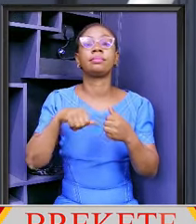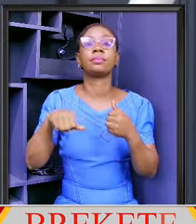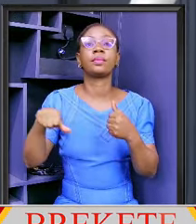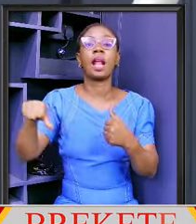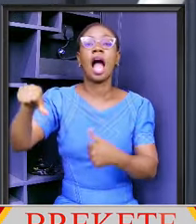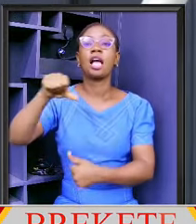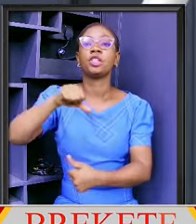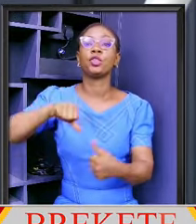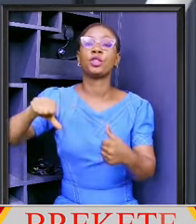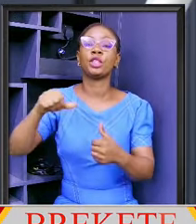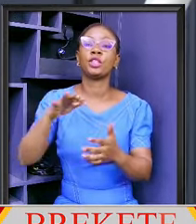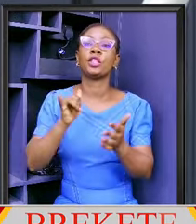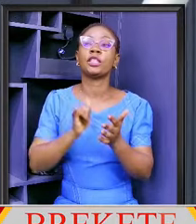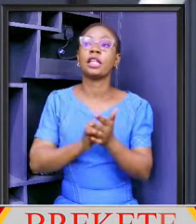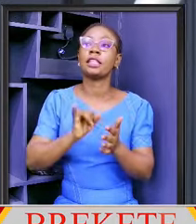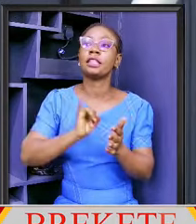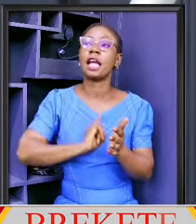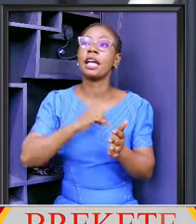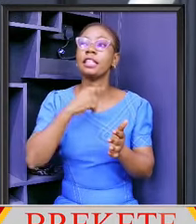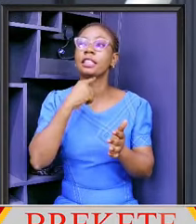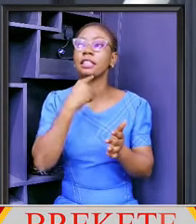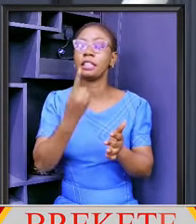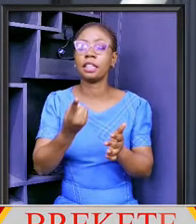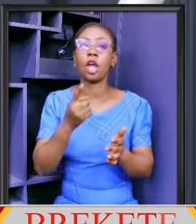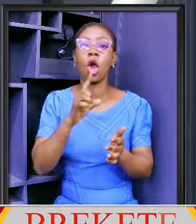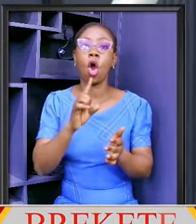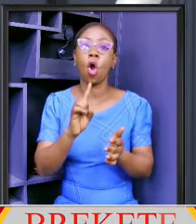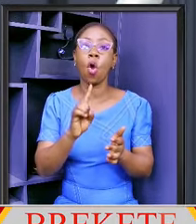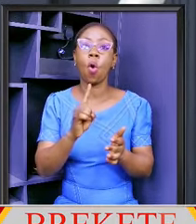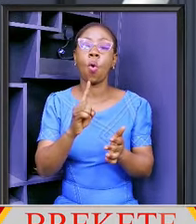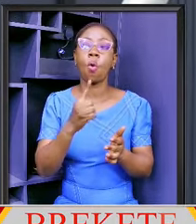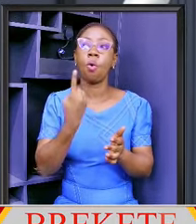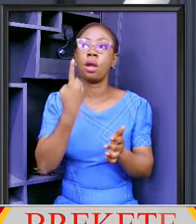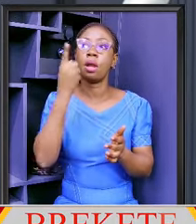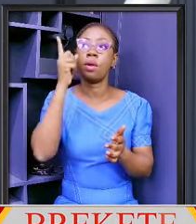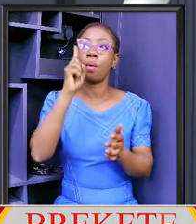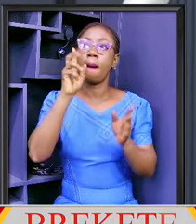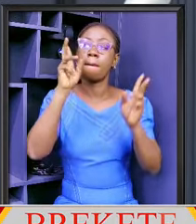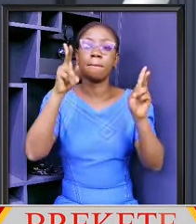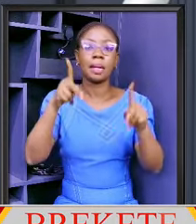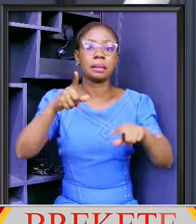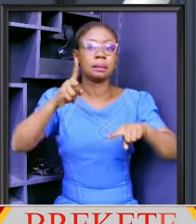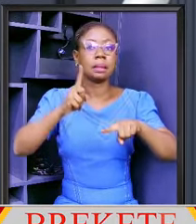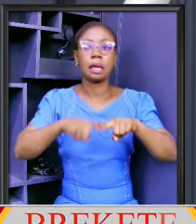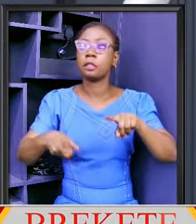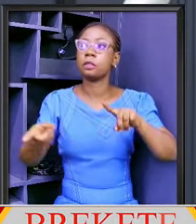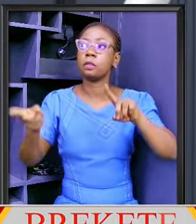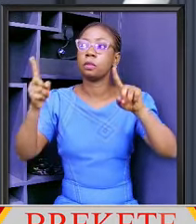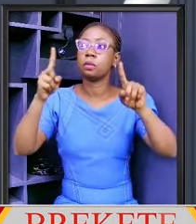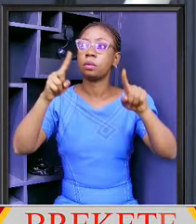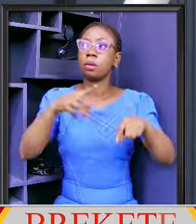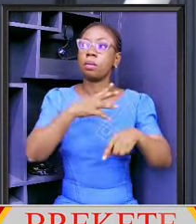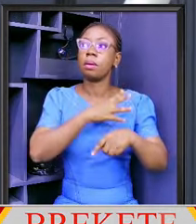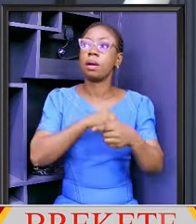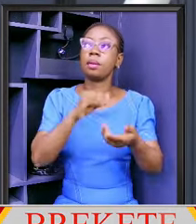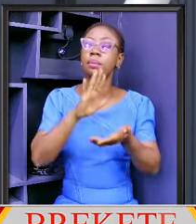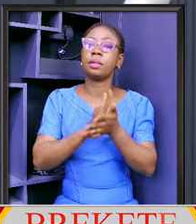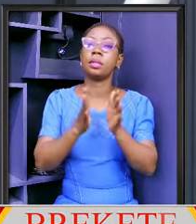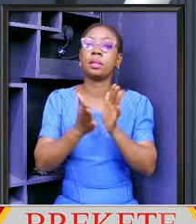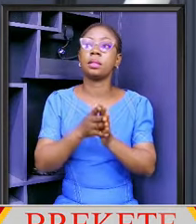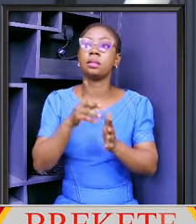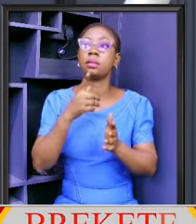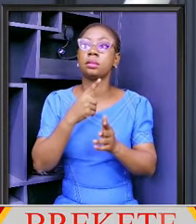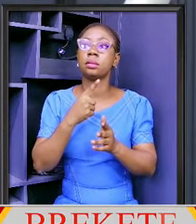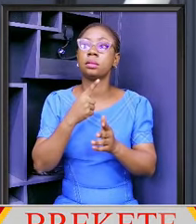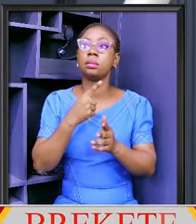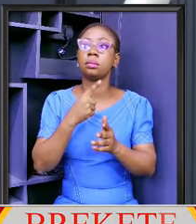Where I talk say. We only one person no go just come begin the run the president